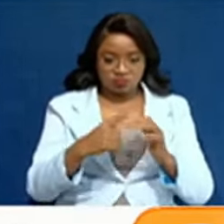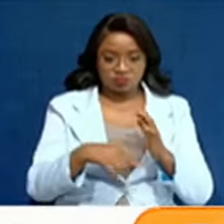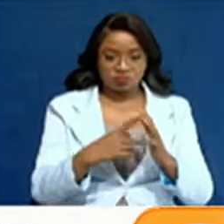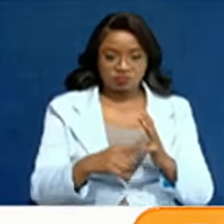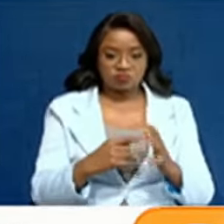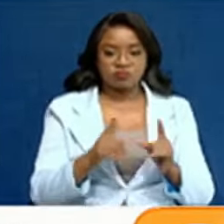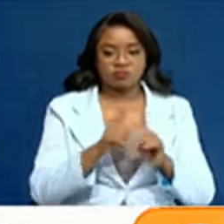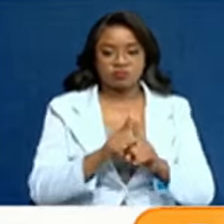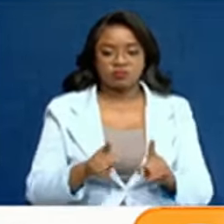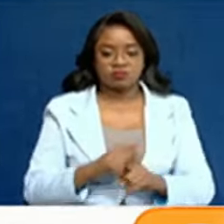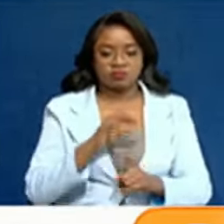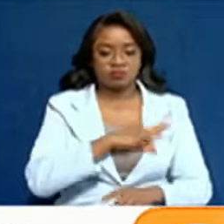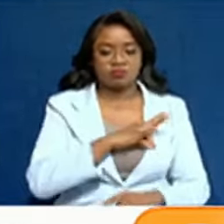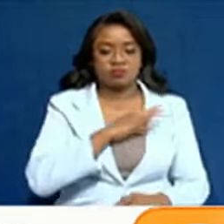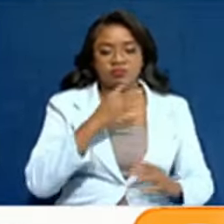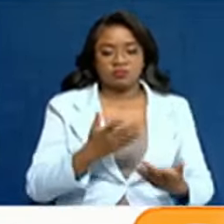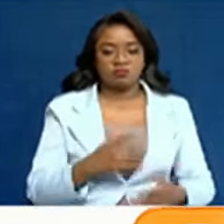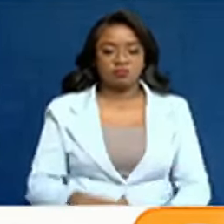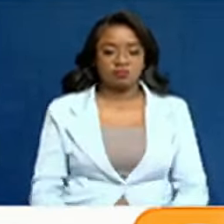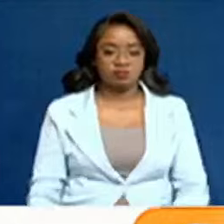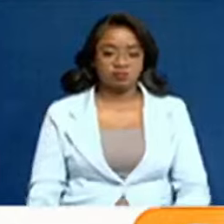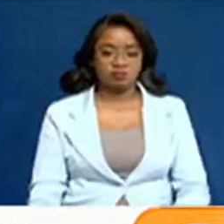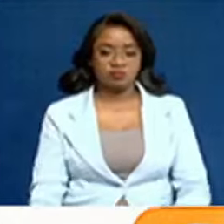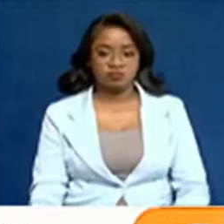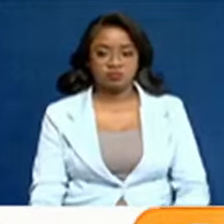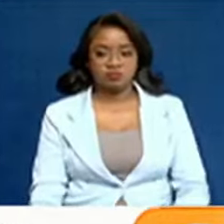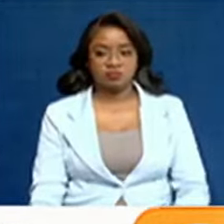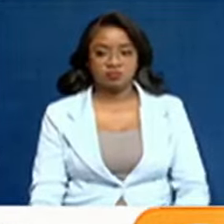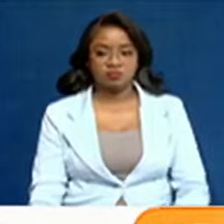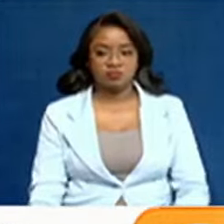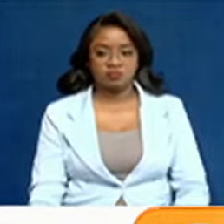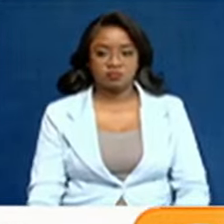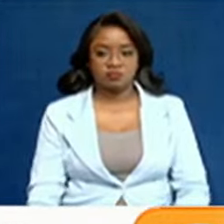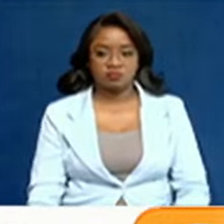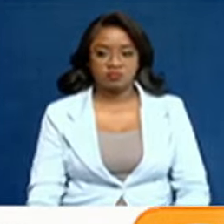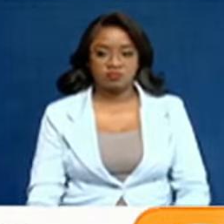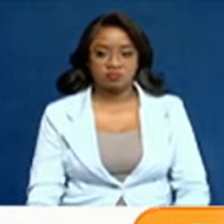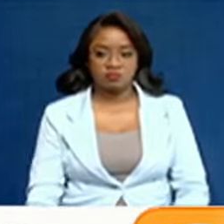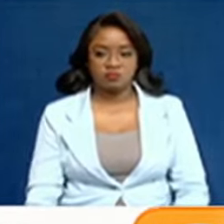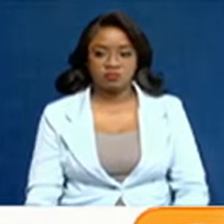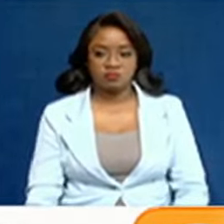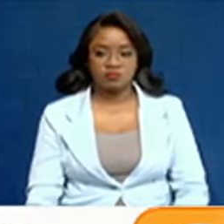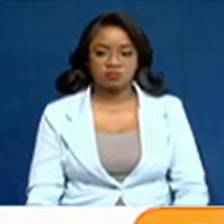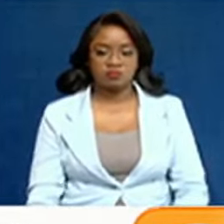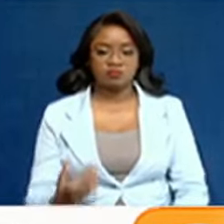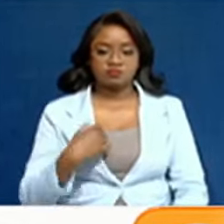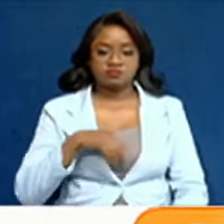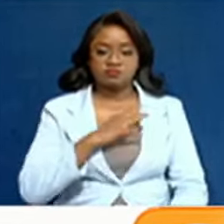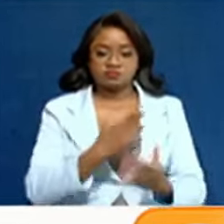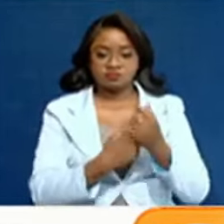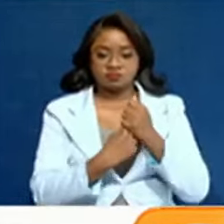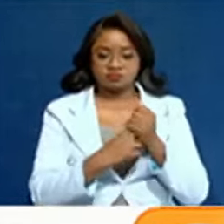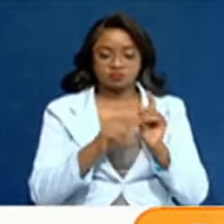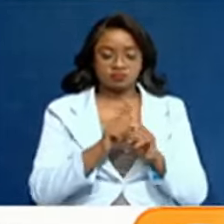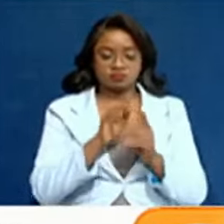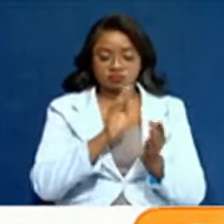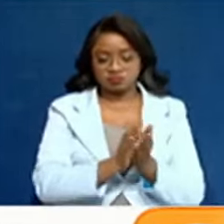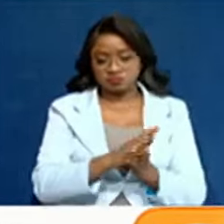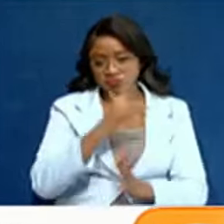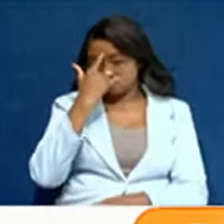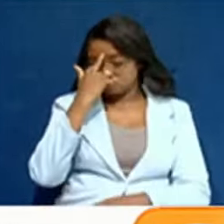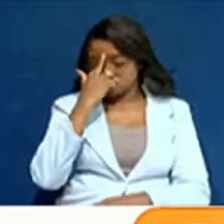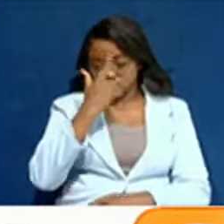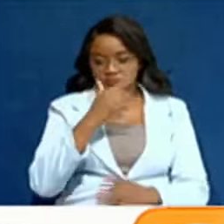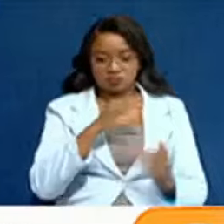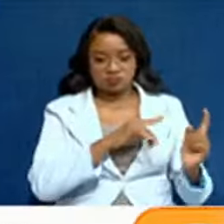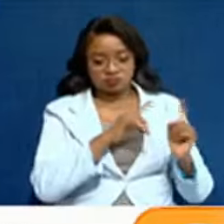benefit from this facility. So we've partnered with the Exim Bank of India itself to come on also